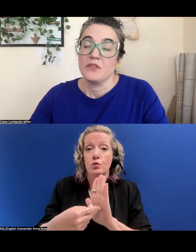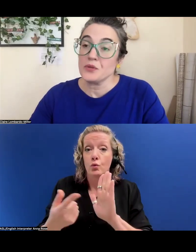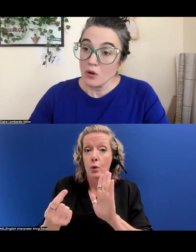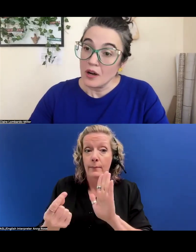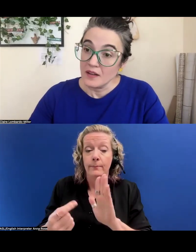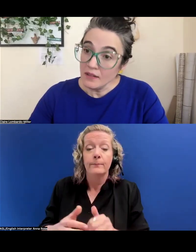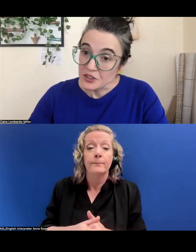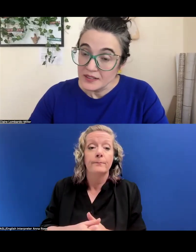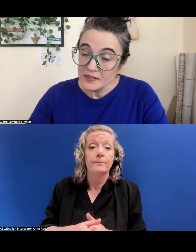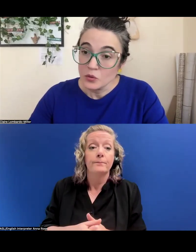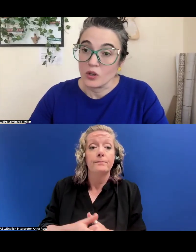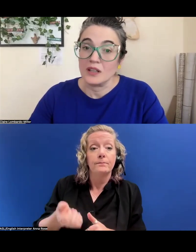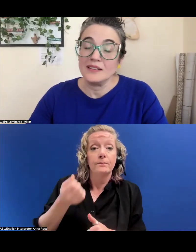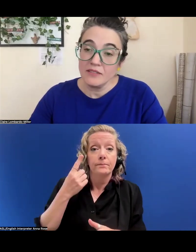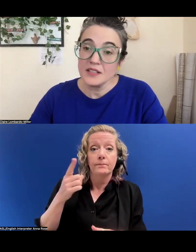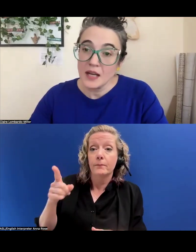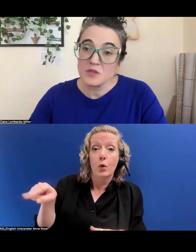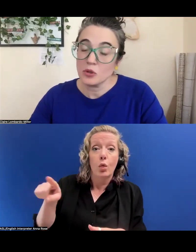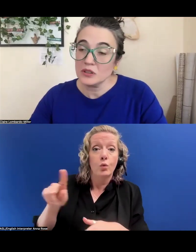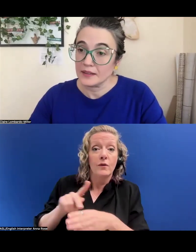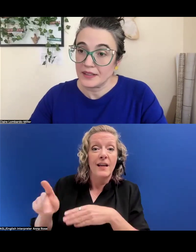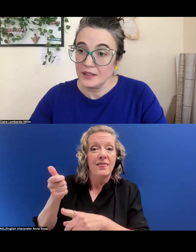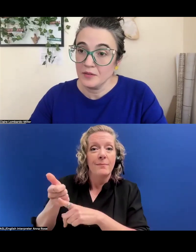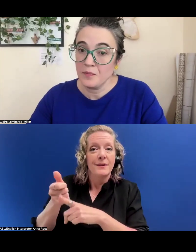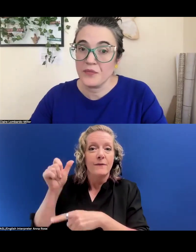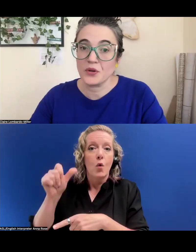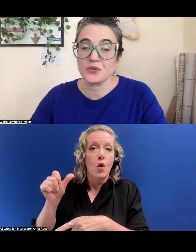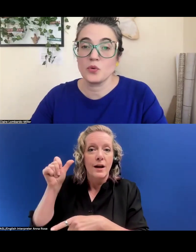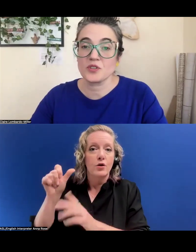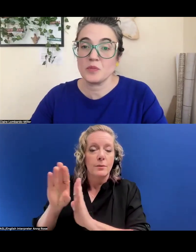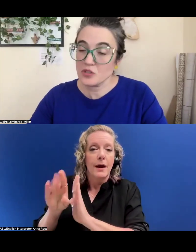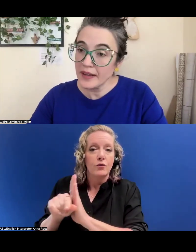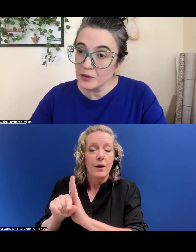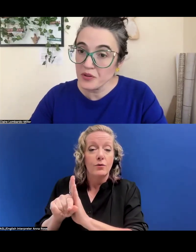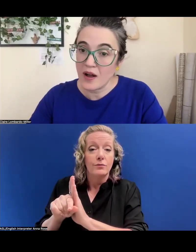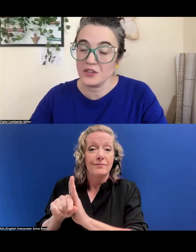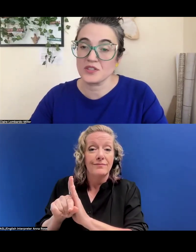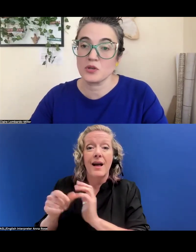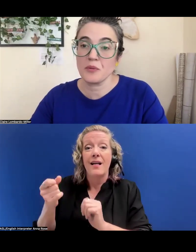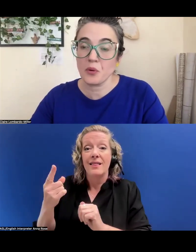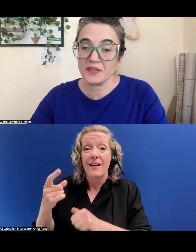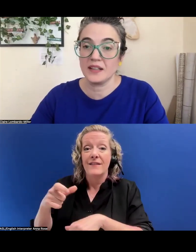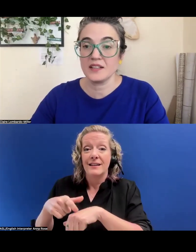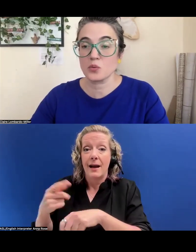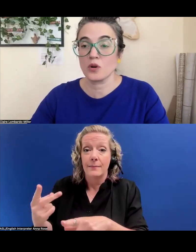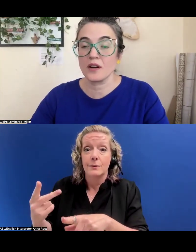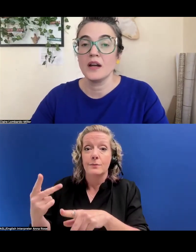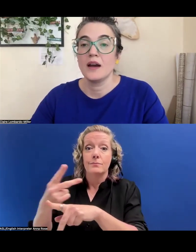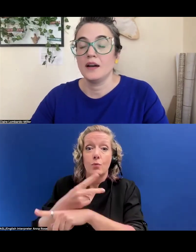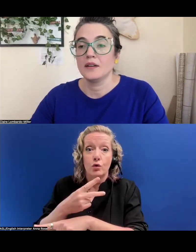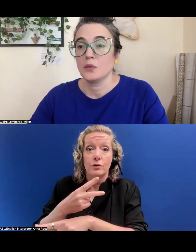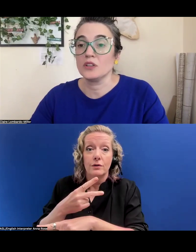So those who were audiologists were 11 times more likely than those who were speech and language pathologists to report that kids